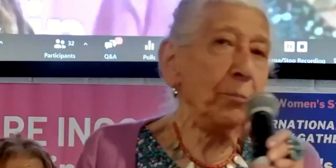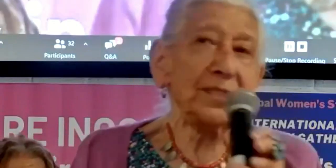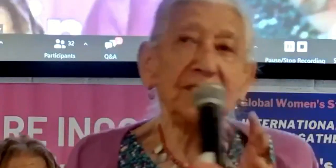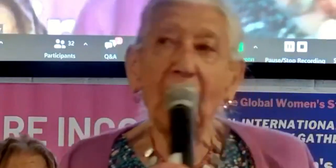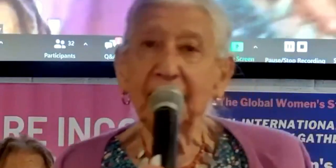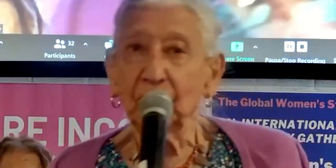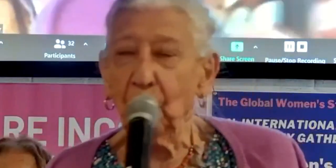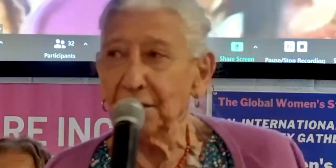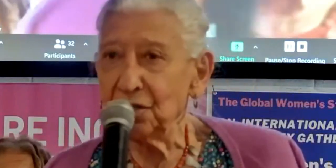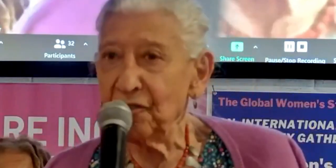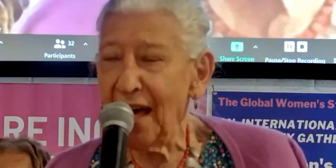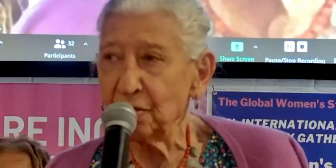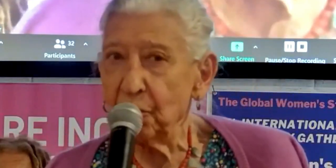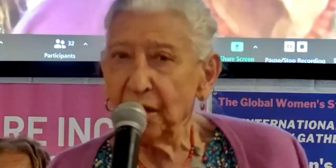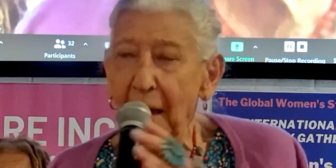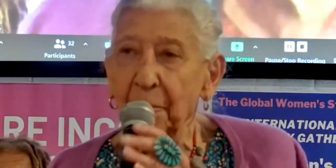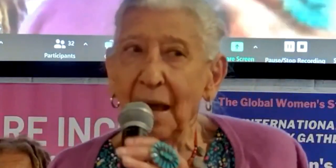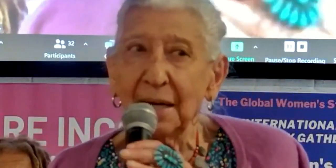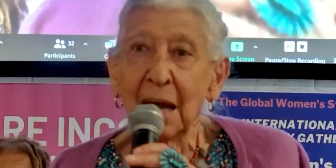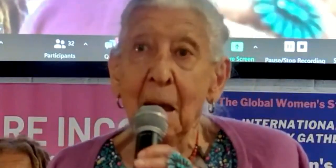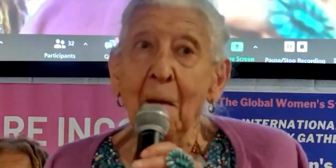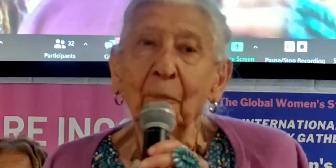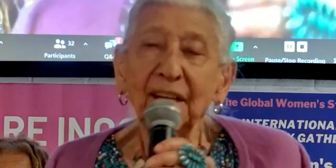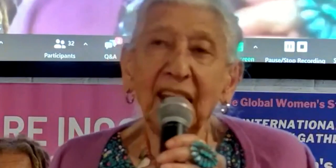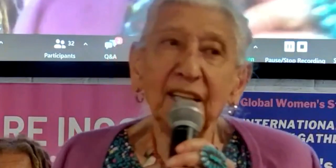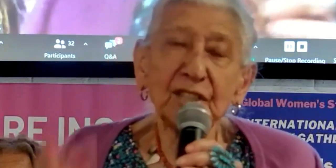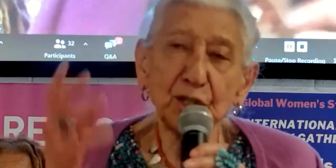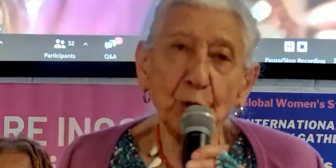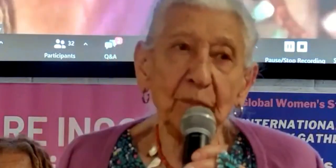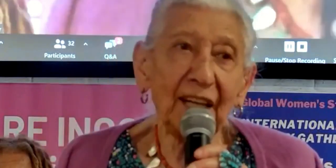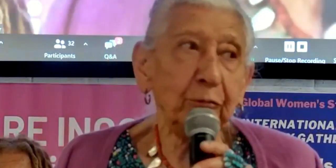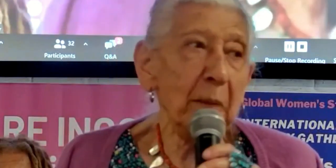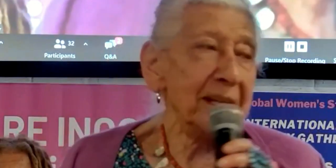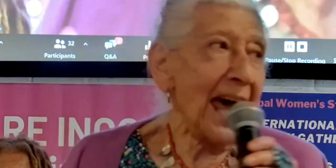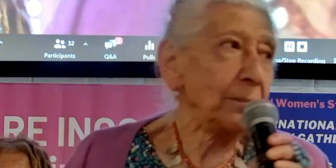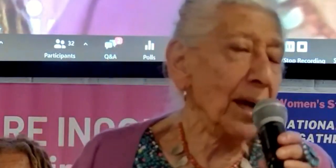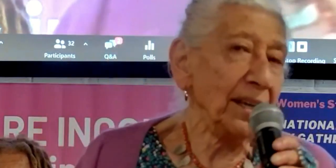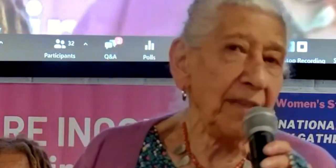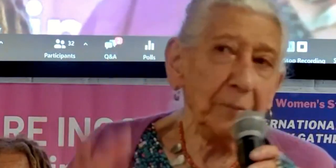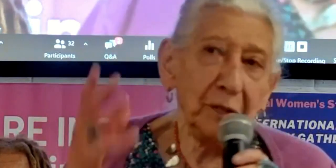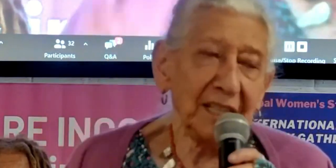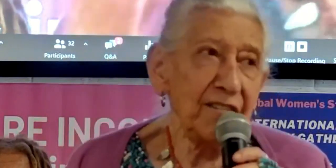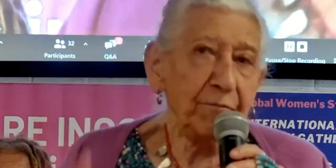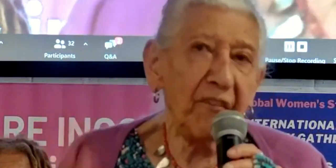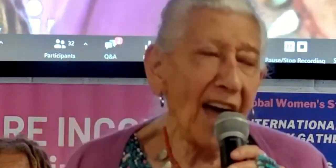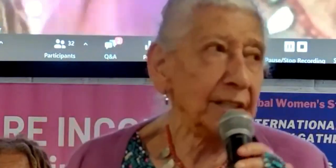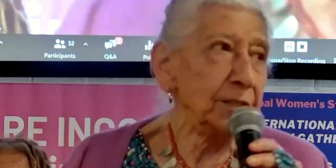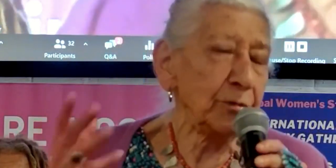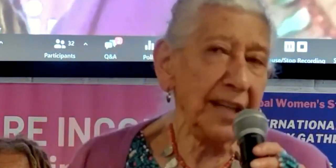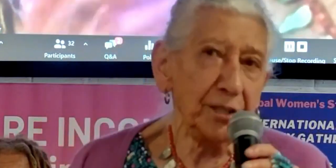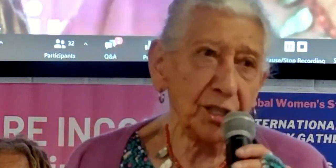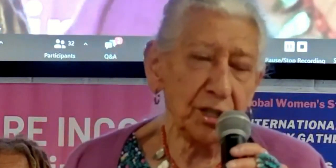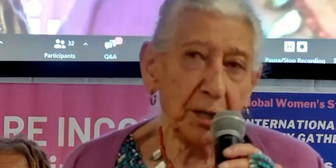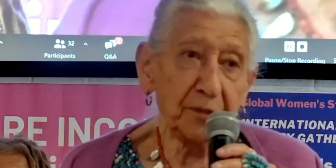Against Rape was not in the Wages for Housework campaign, but it assumed that if women had money, they would leave